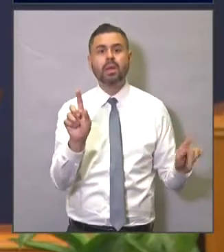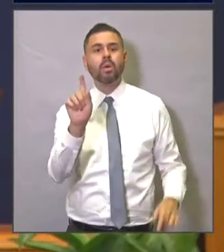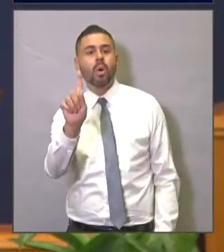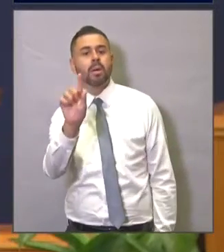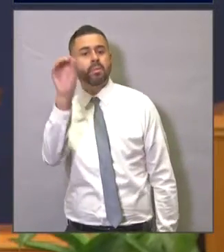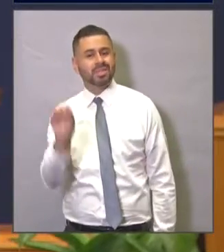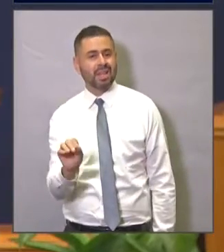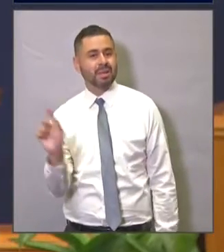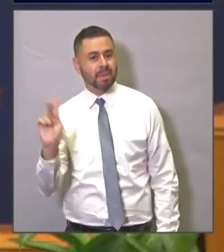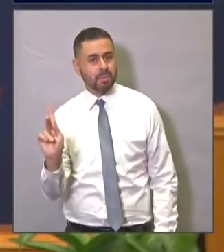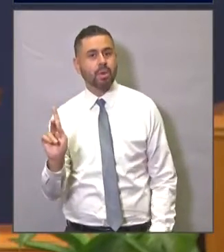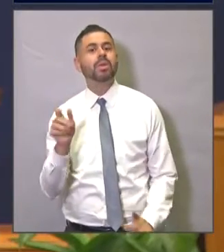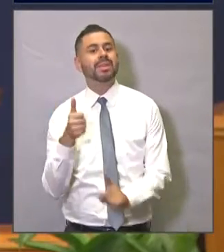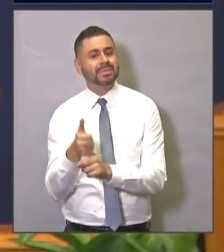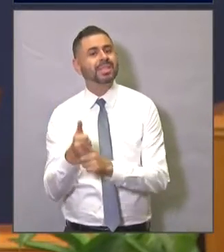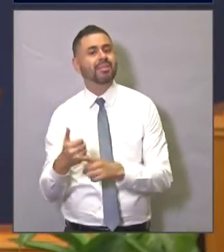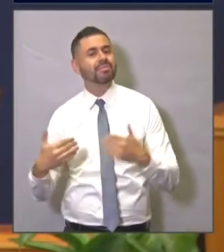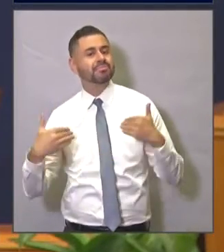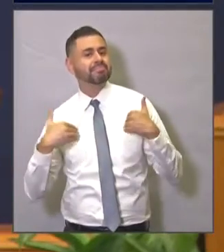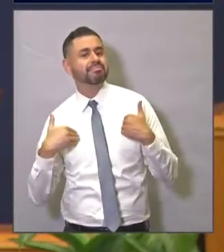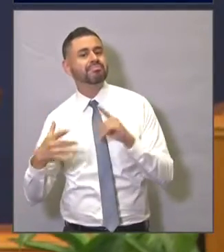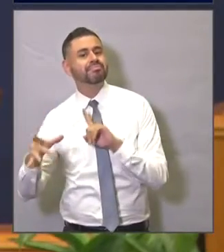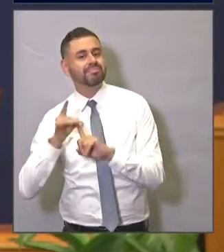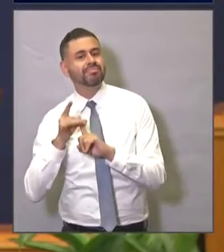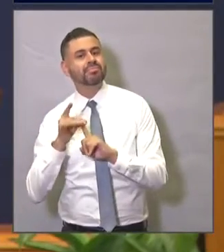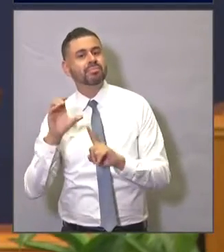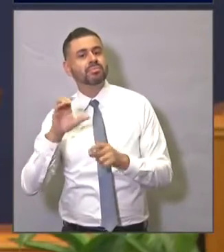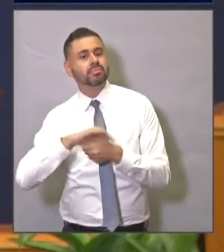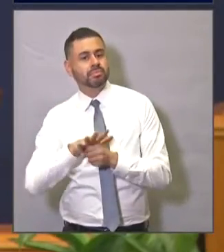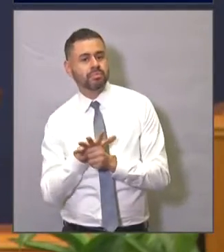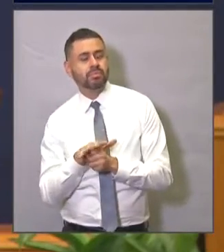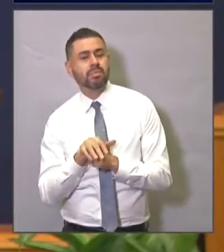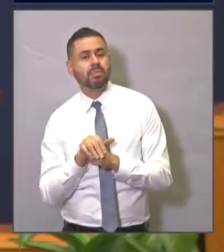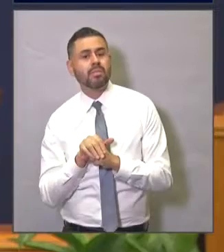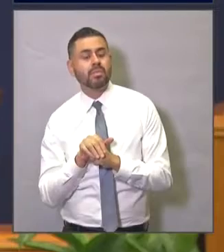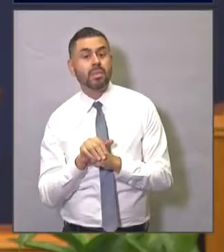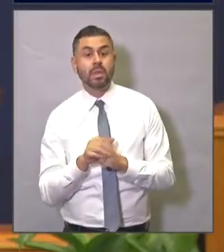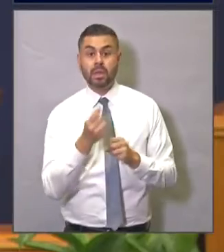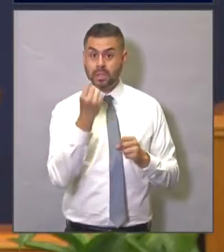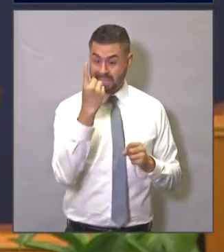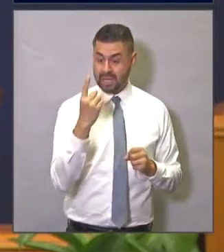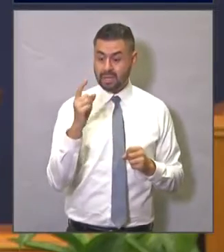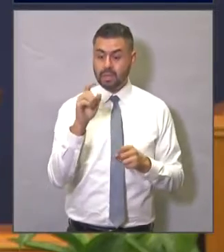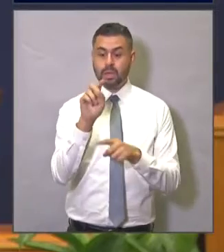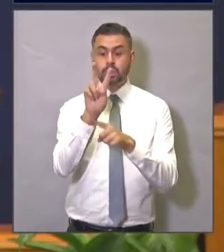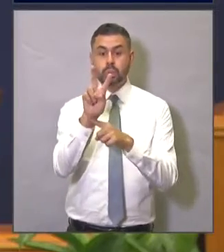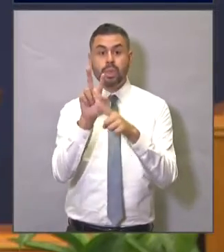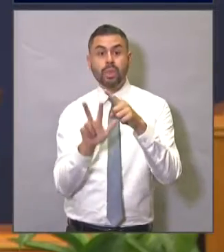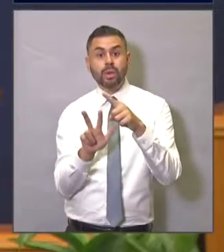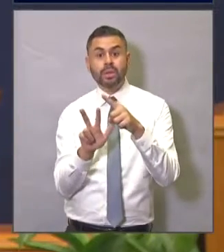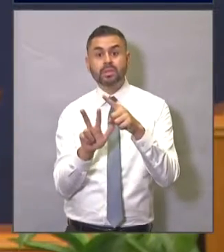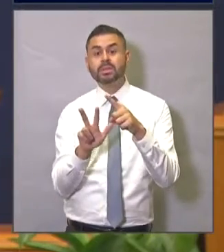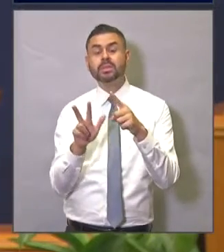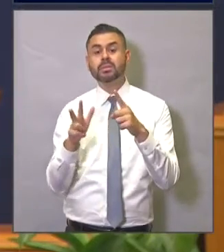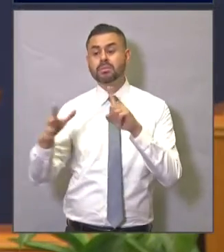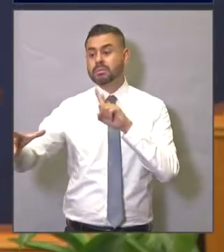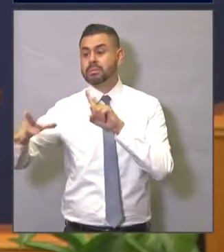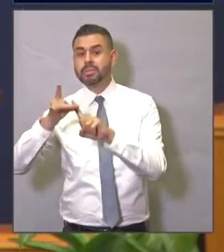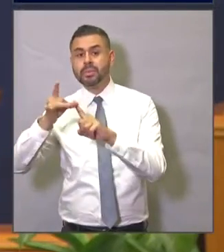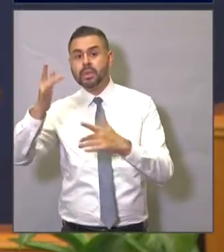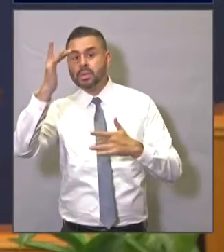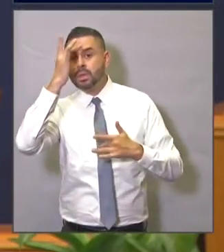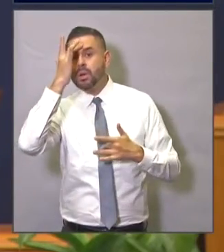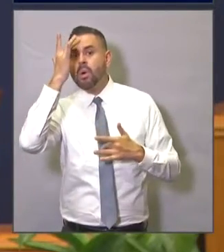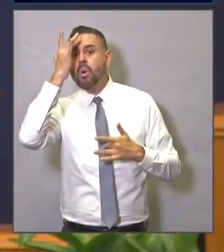in the community are infectious. And nearly 2/3 of all infections are caused by individuals who at that